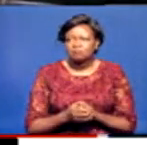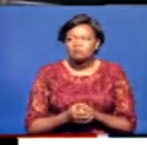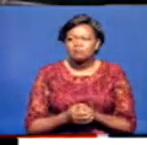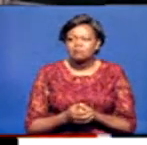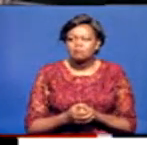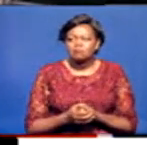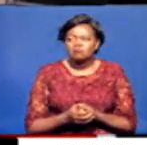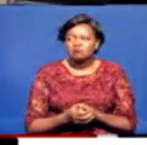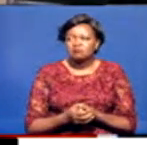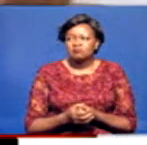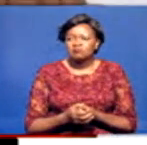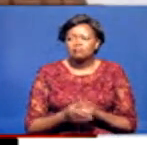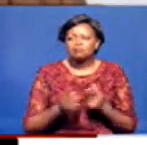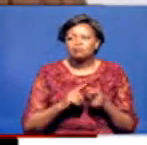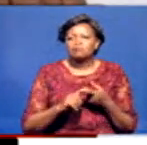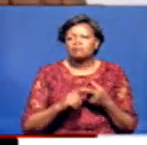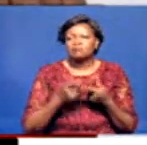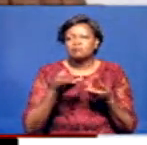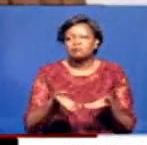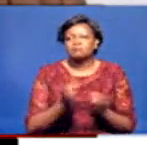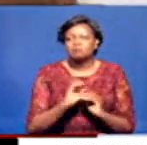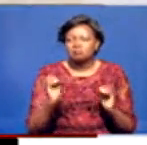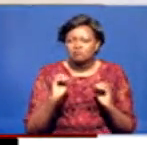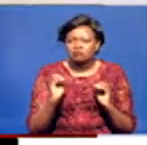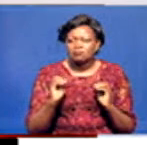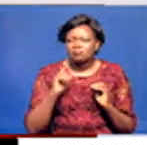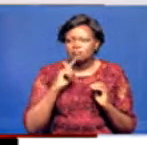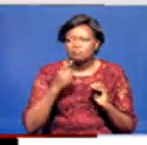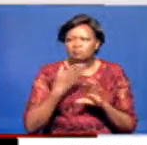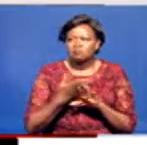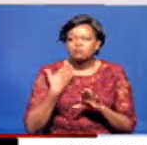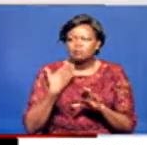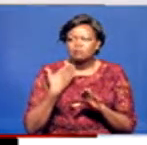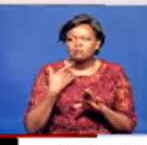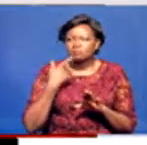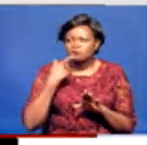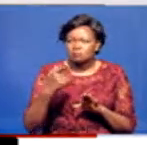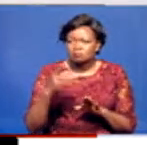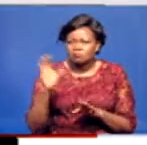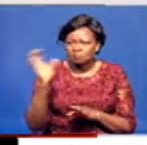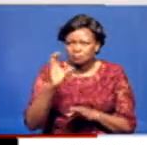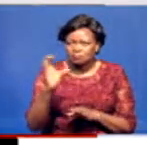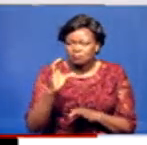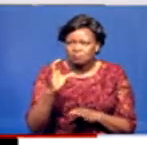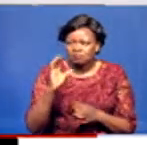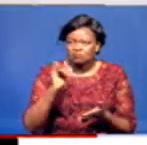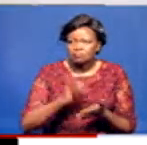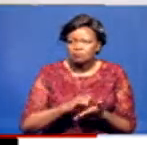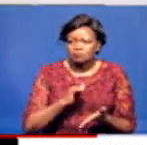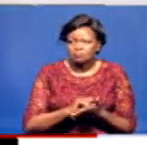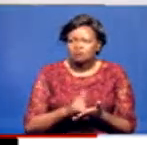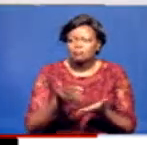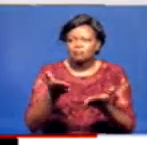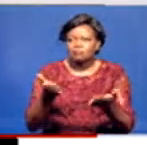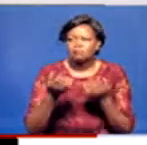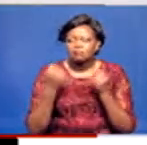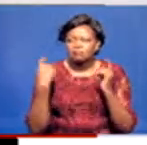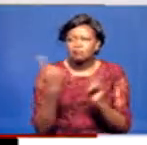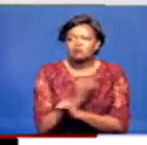umeenda ukapata haiko. So before now you convince that client, to take a different